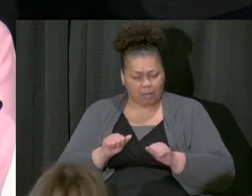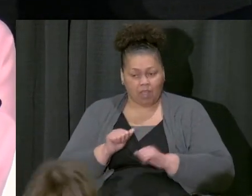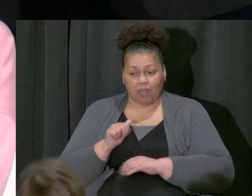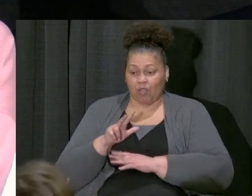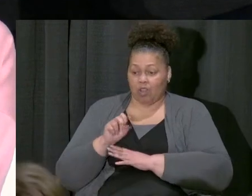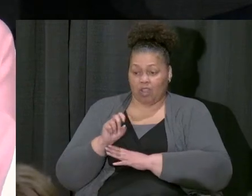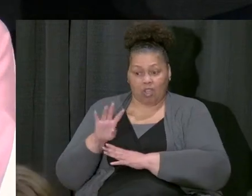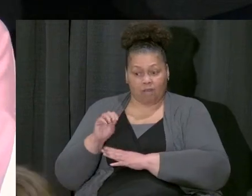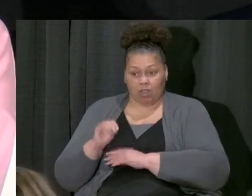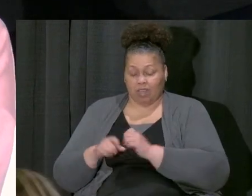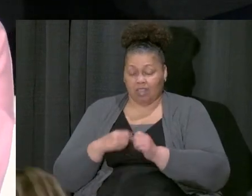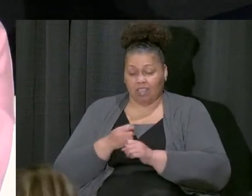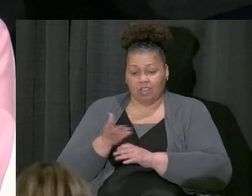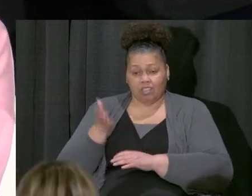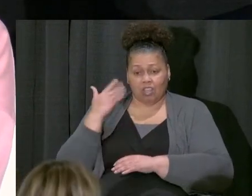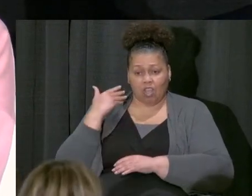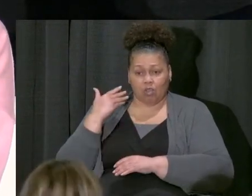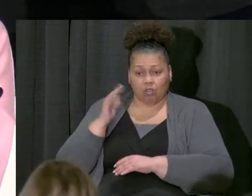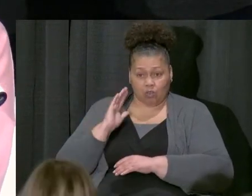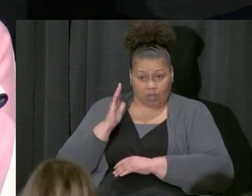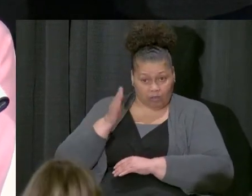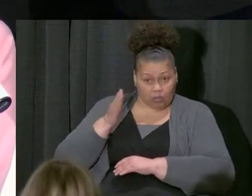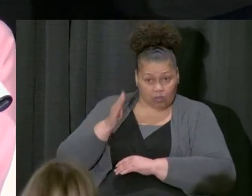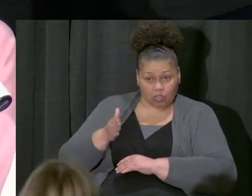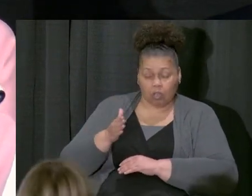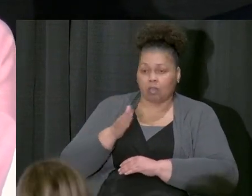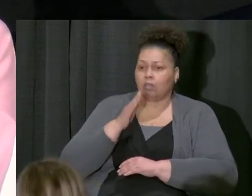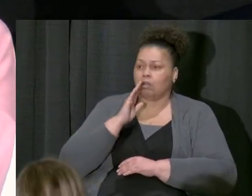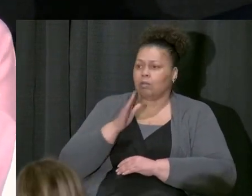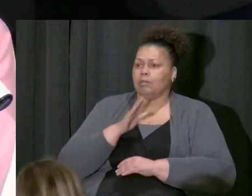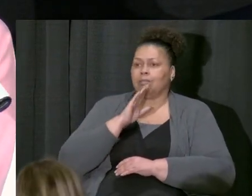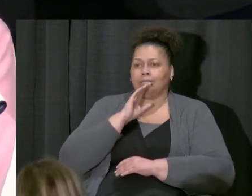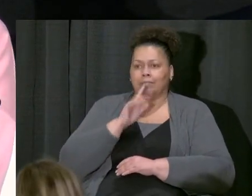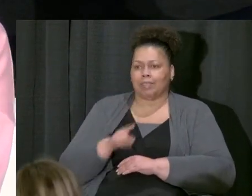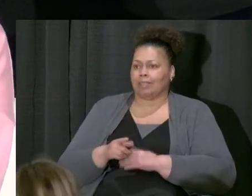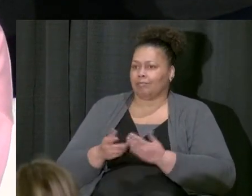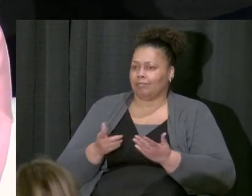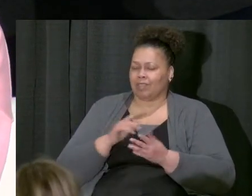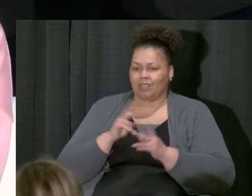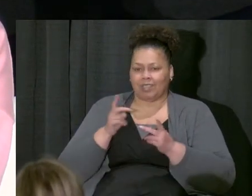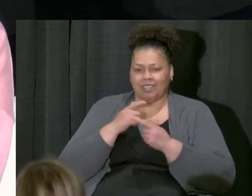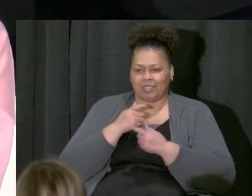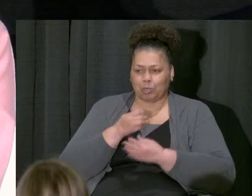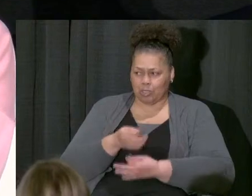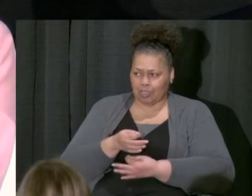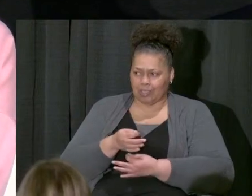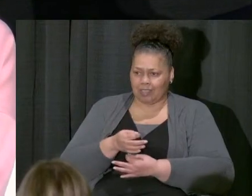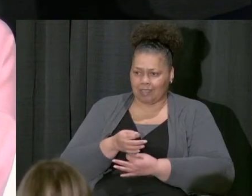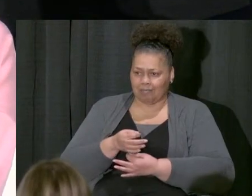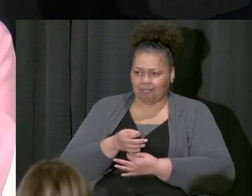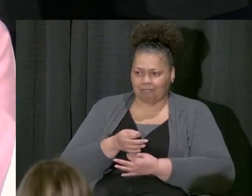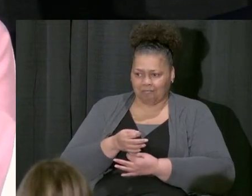ago. So our future is going to be very interesting.